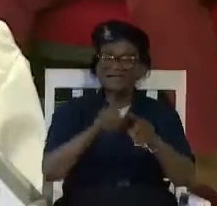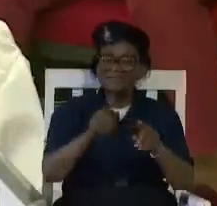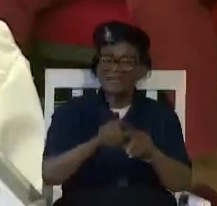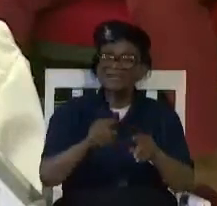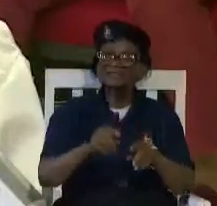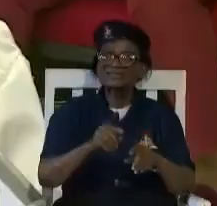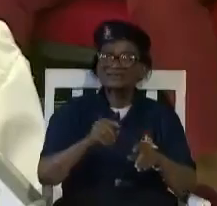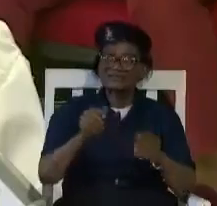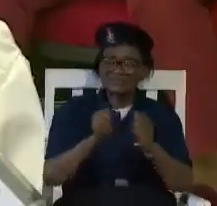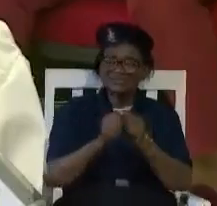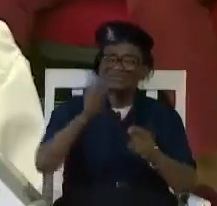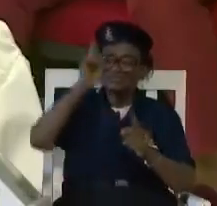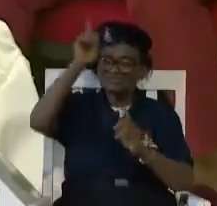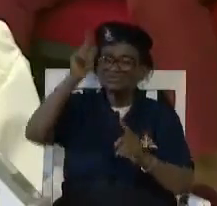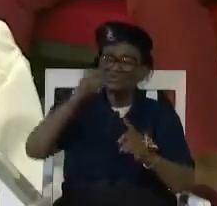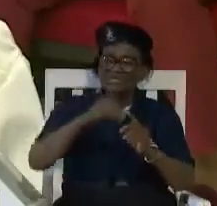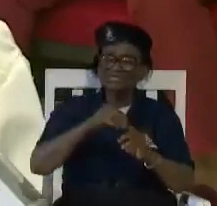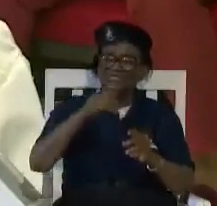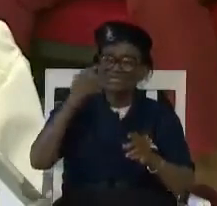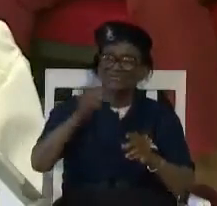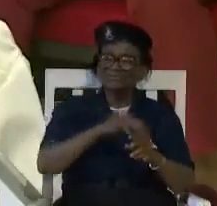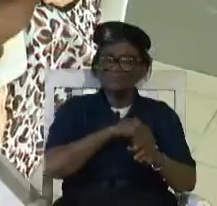In the mighty name of Jesus,